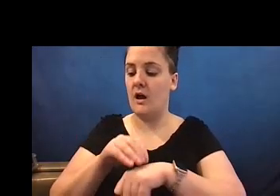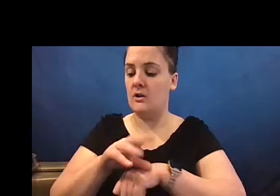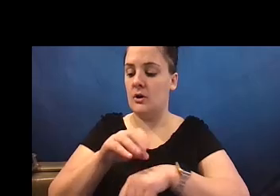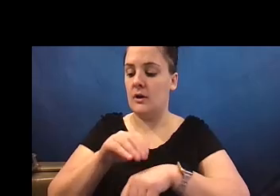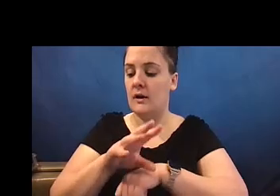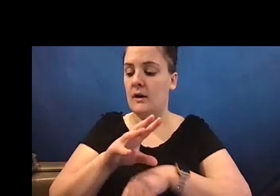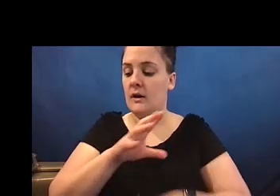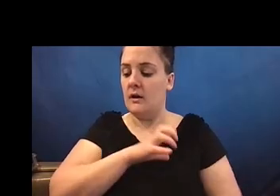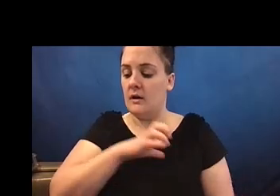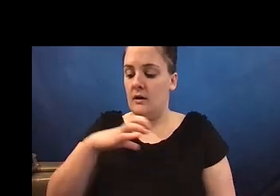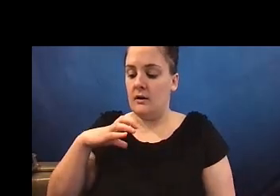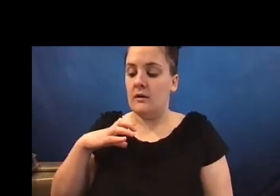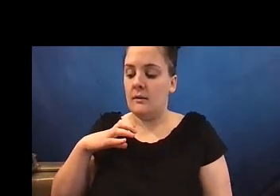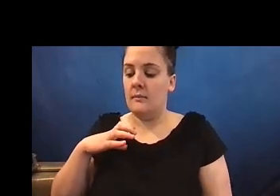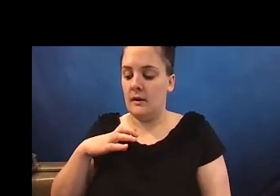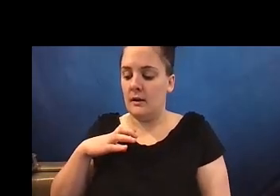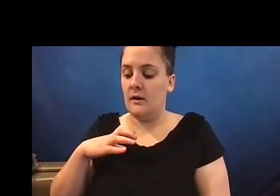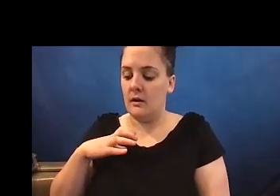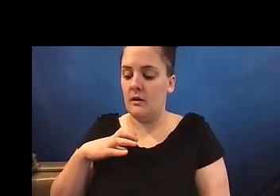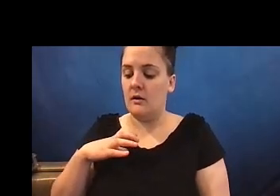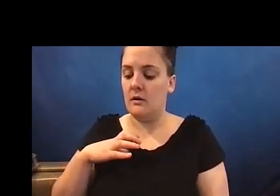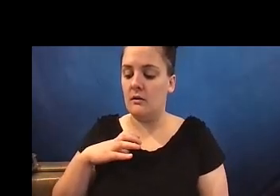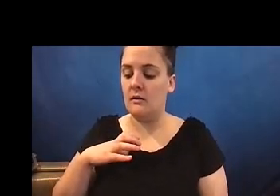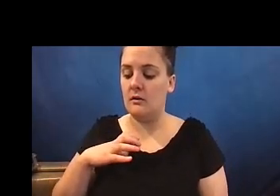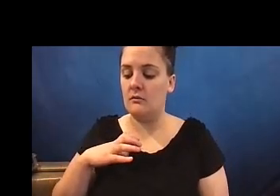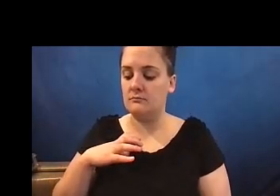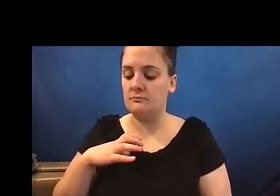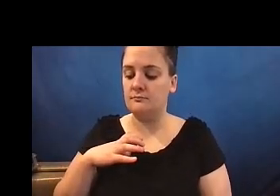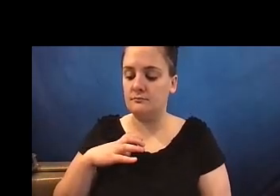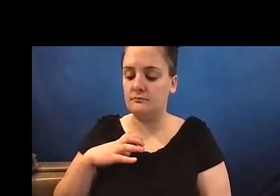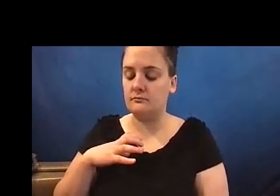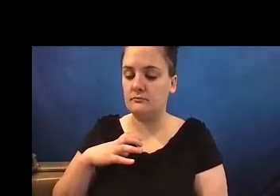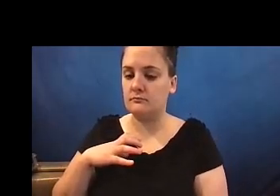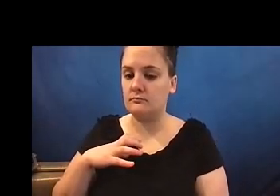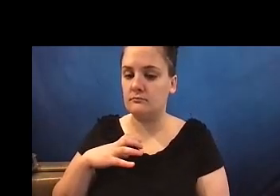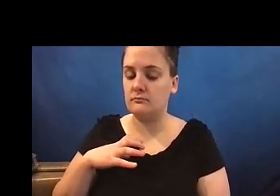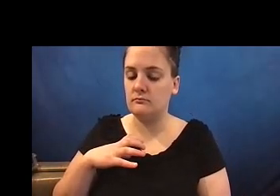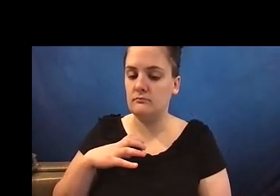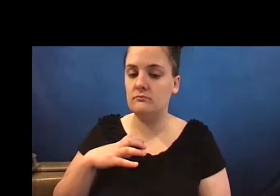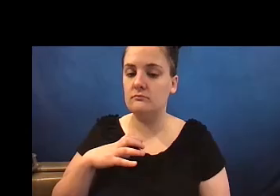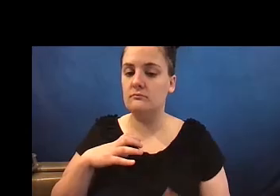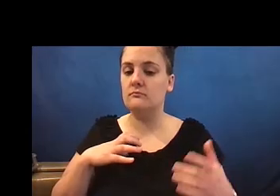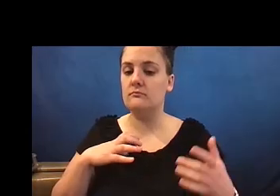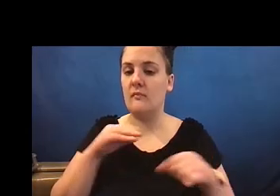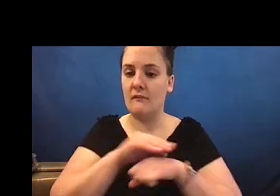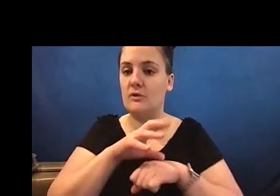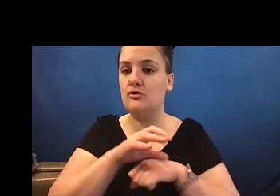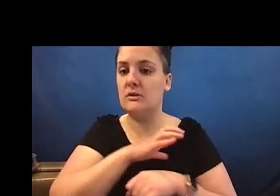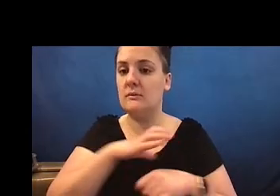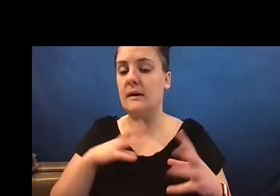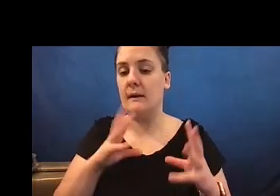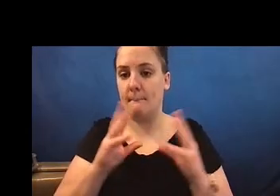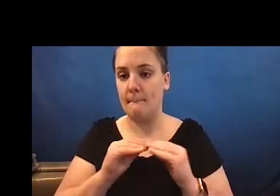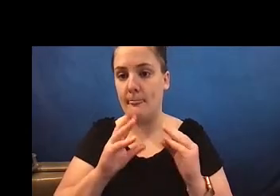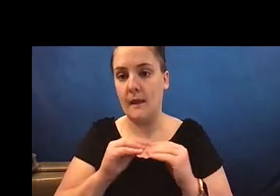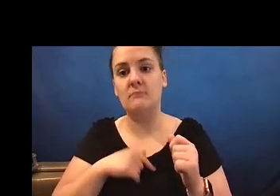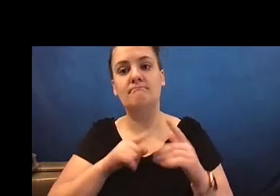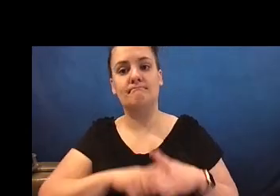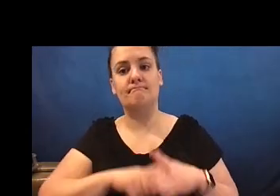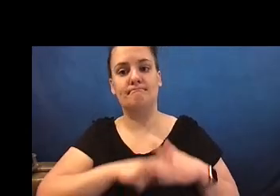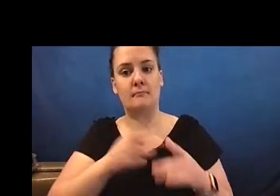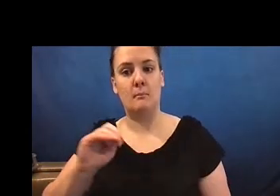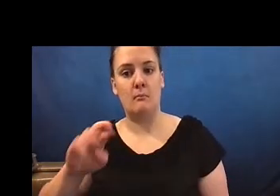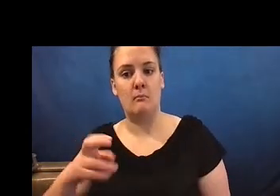are available right now through the 16th. So we hope to have that advisory committee meeting, very beginning of